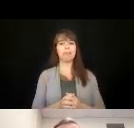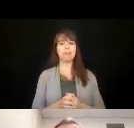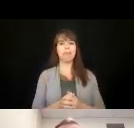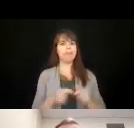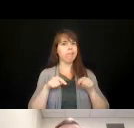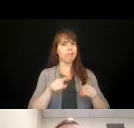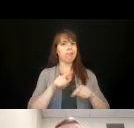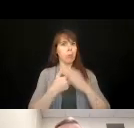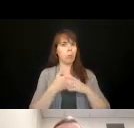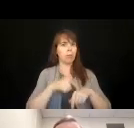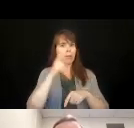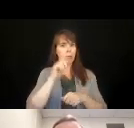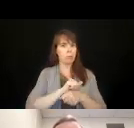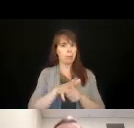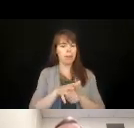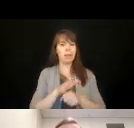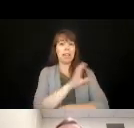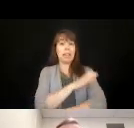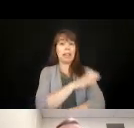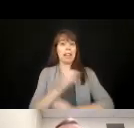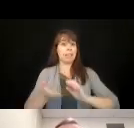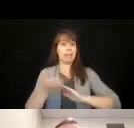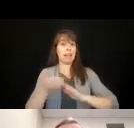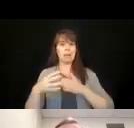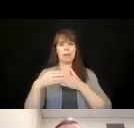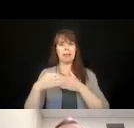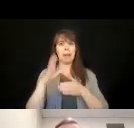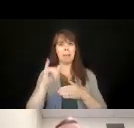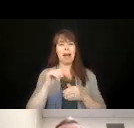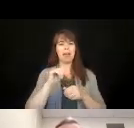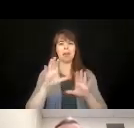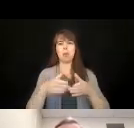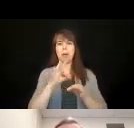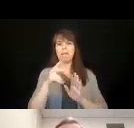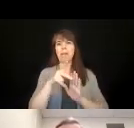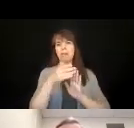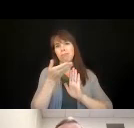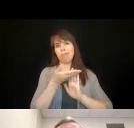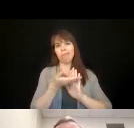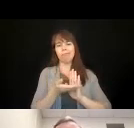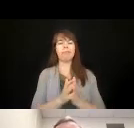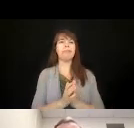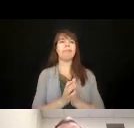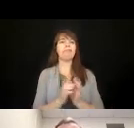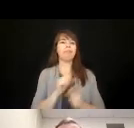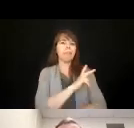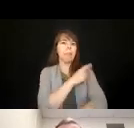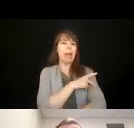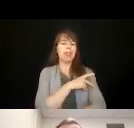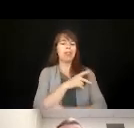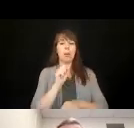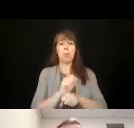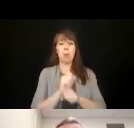pandemic, our clinical operations are guided by a set of principles, including the patient and employee safety are